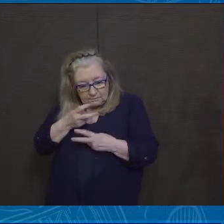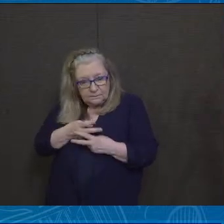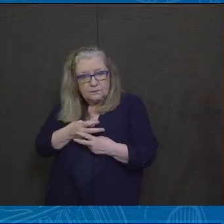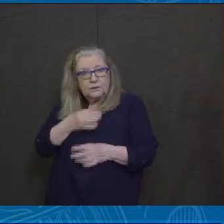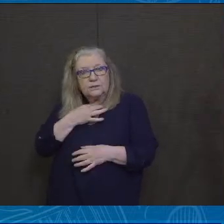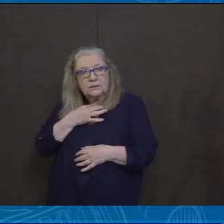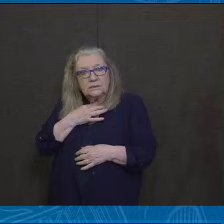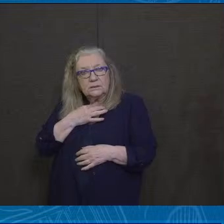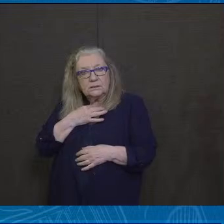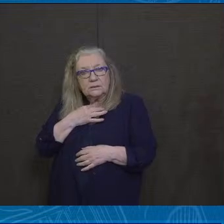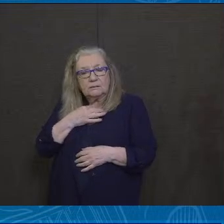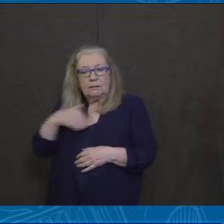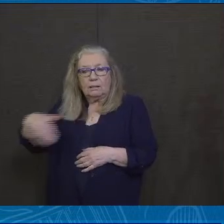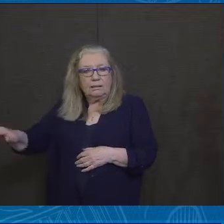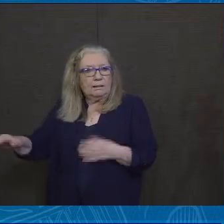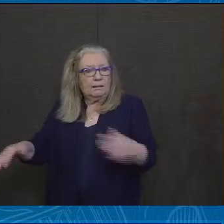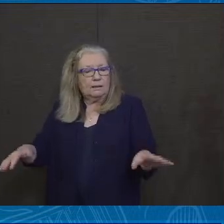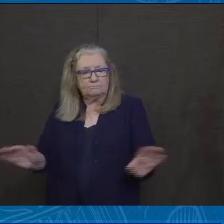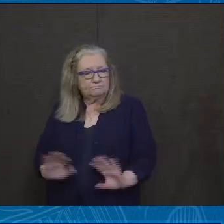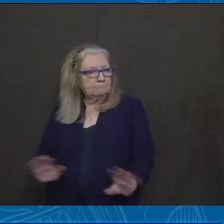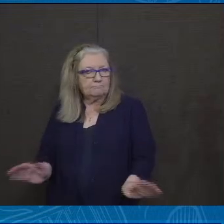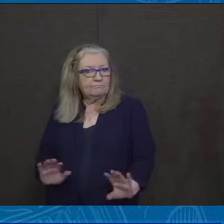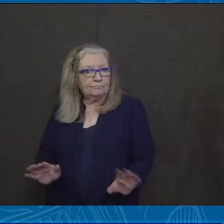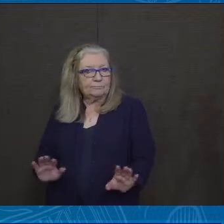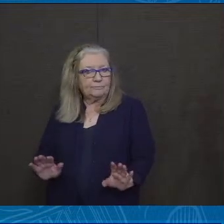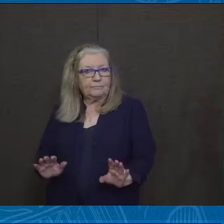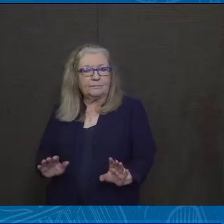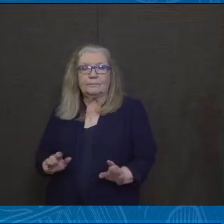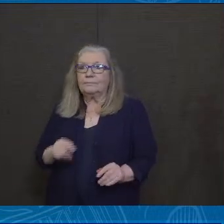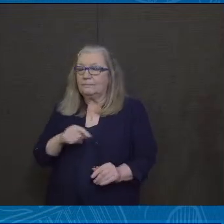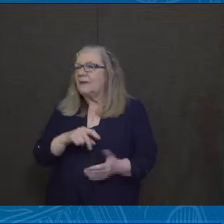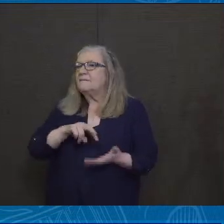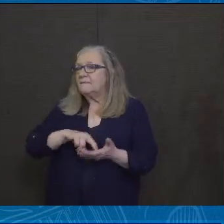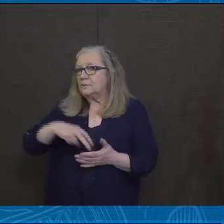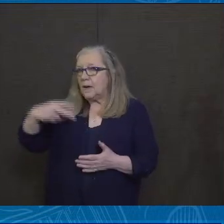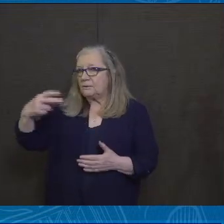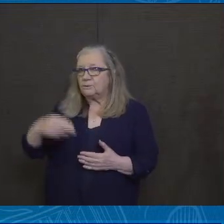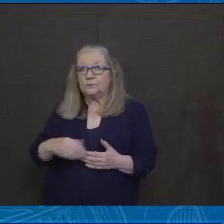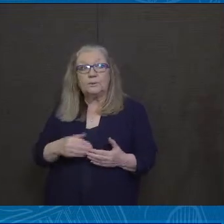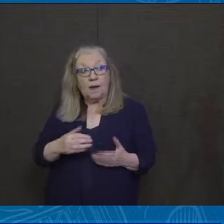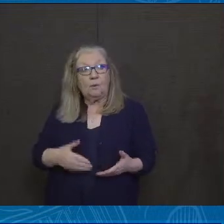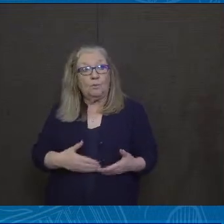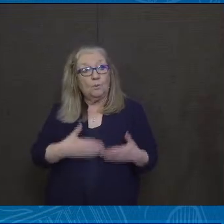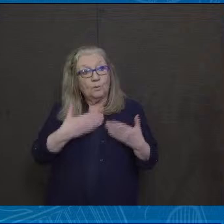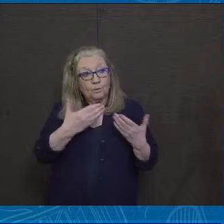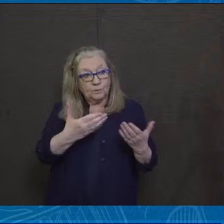how your community interprets risk in Vanuatu? Over to you, Flora.